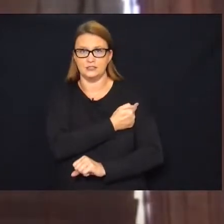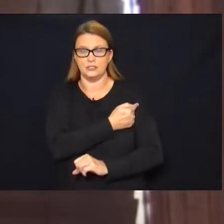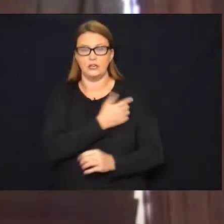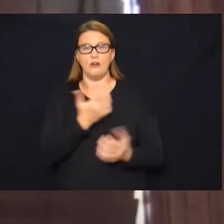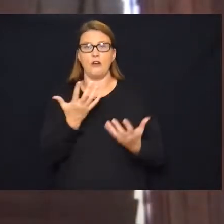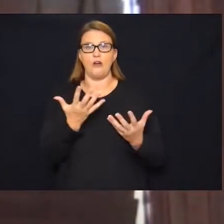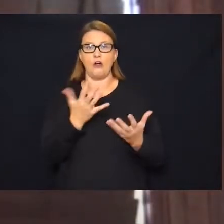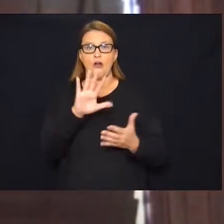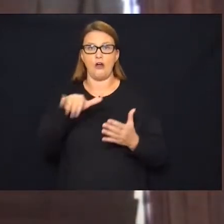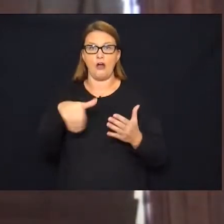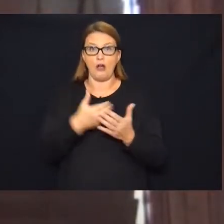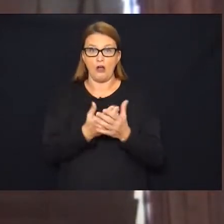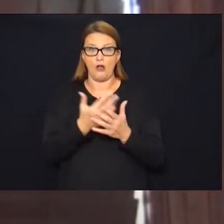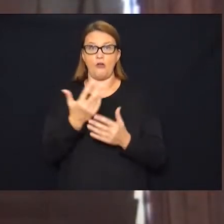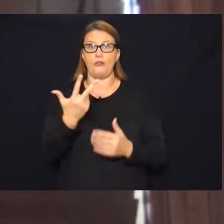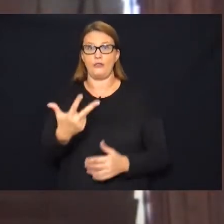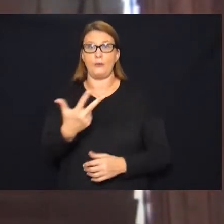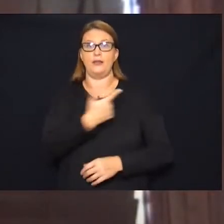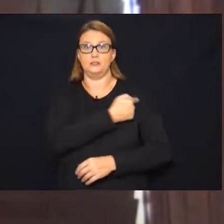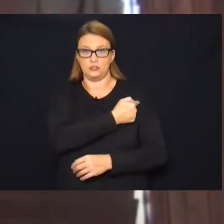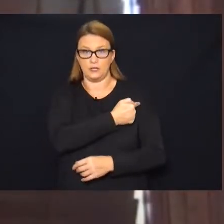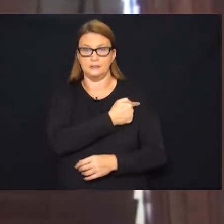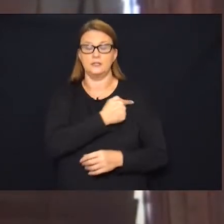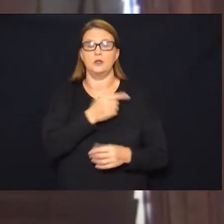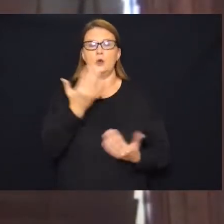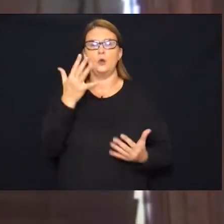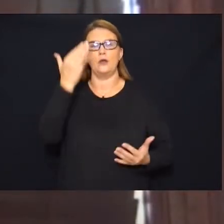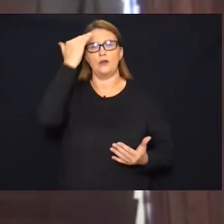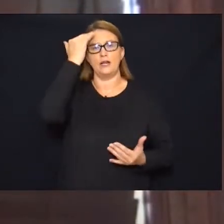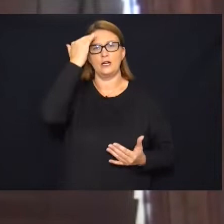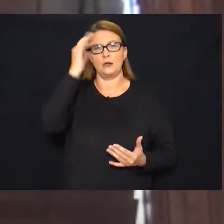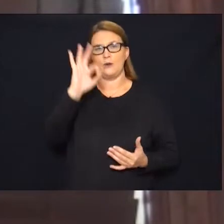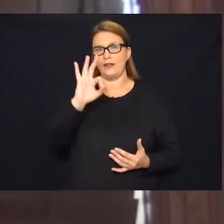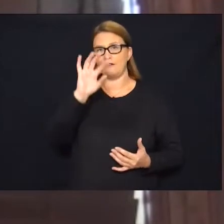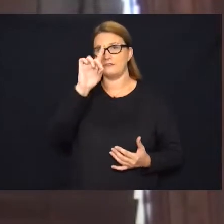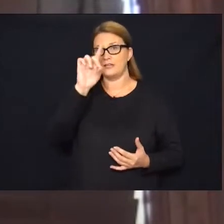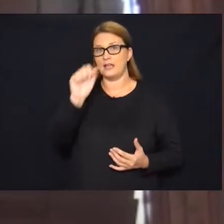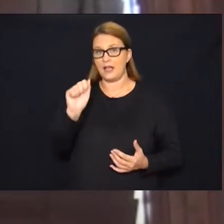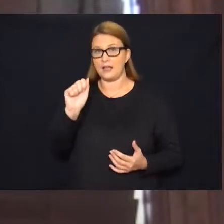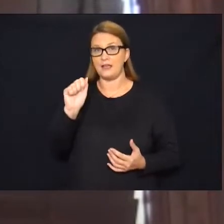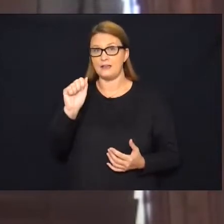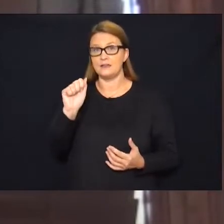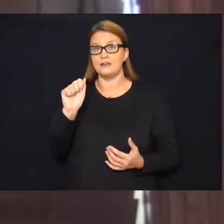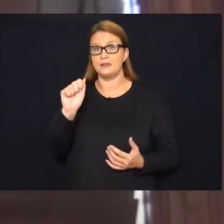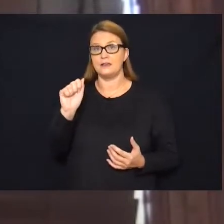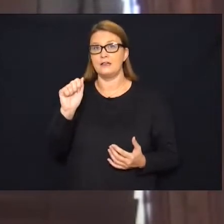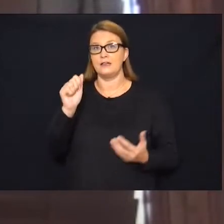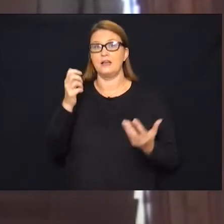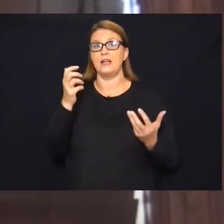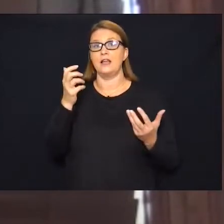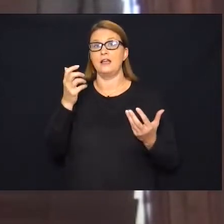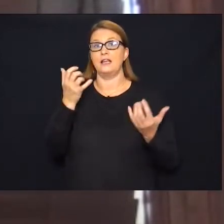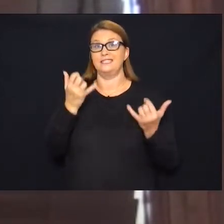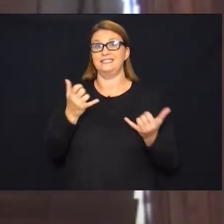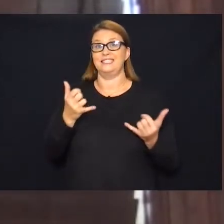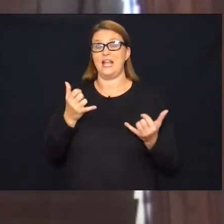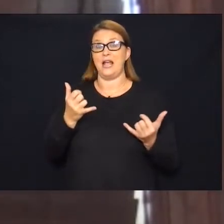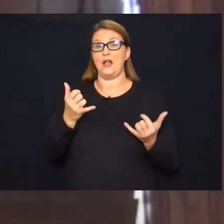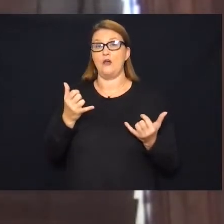a booster. We know that the Food and Drug Administration is looking